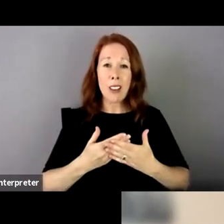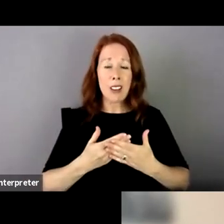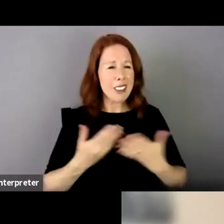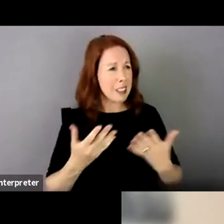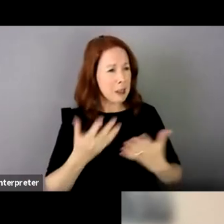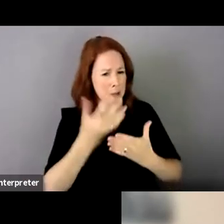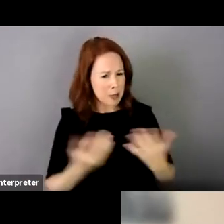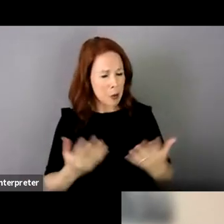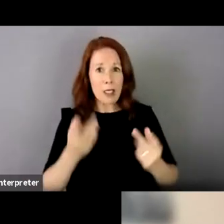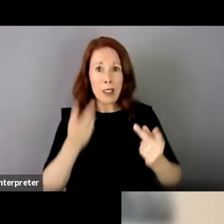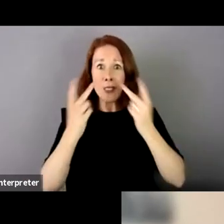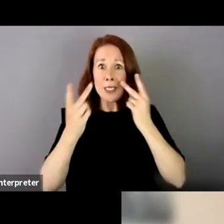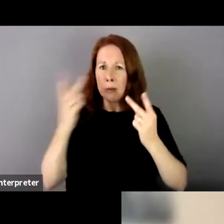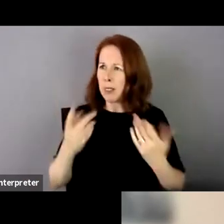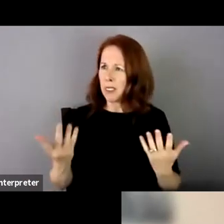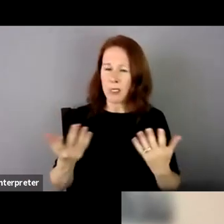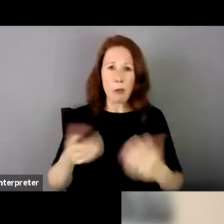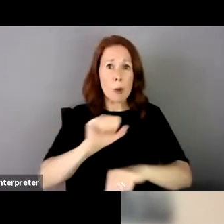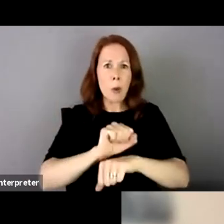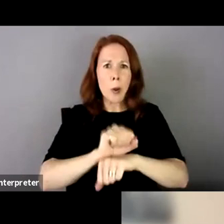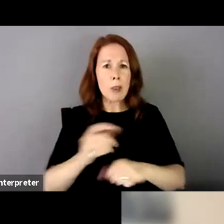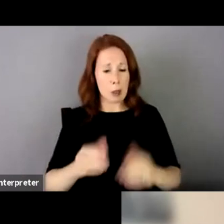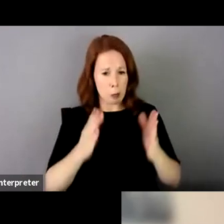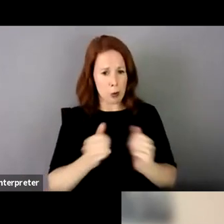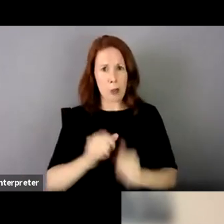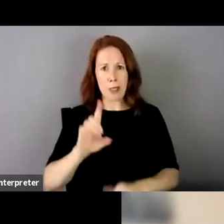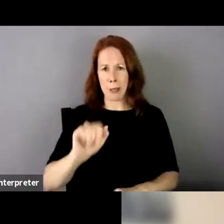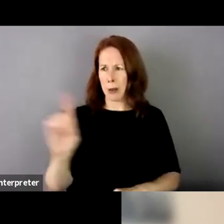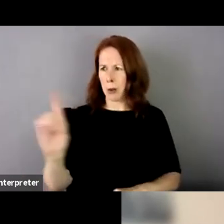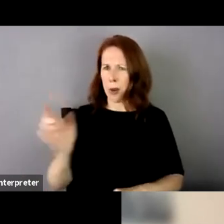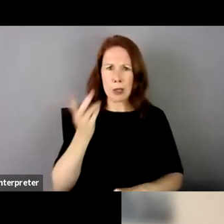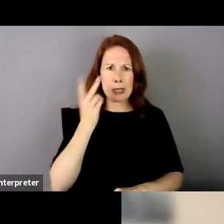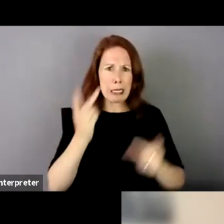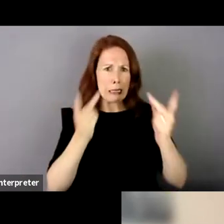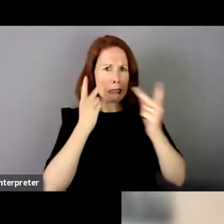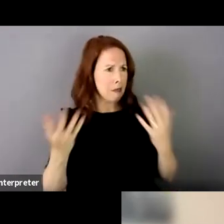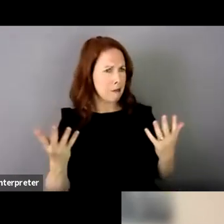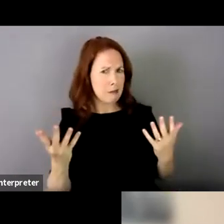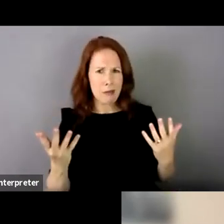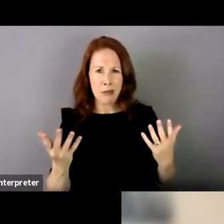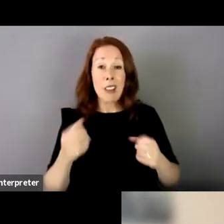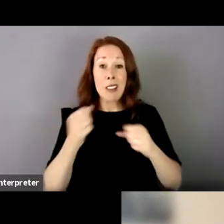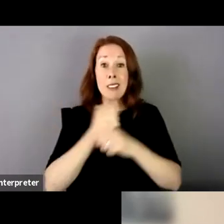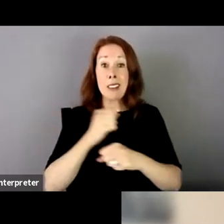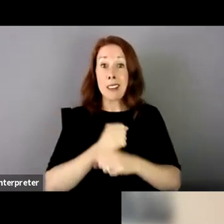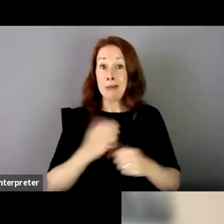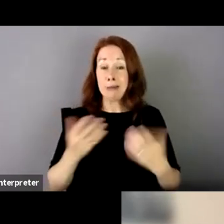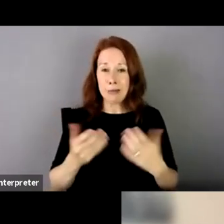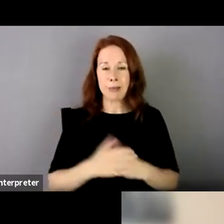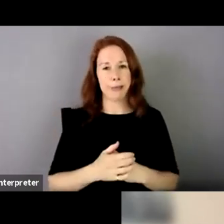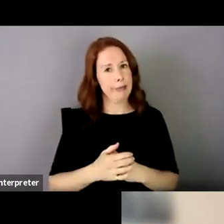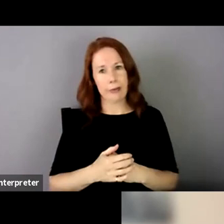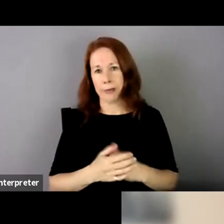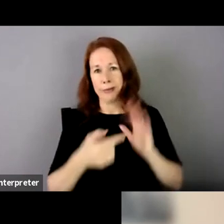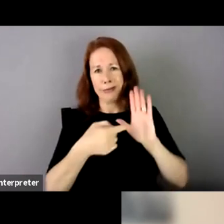of employment in terms of persons with disabilities. So the statistics tell us